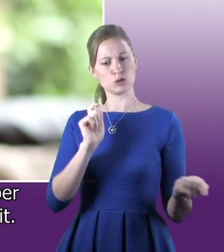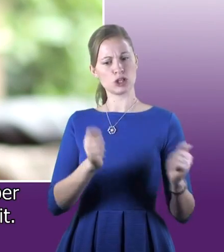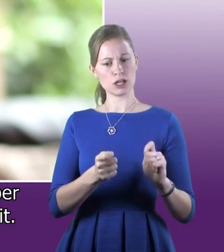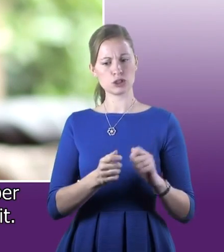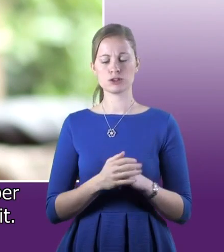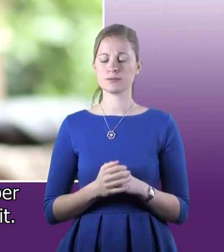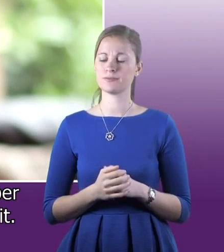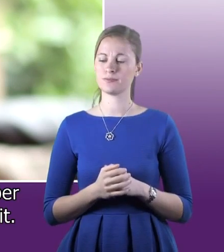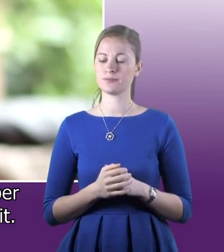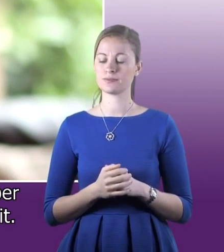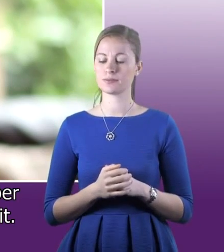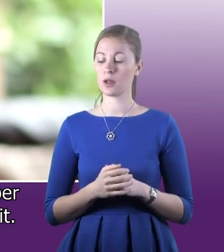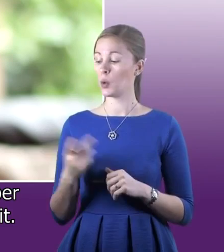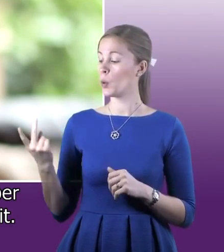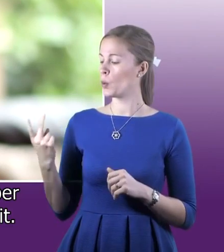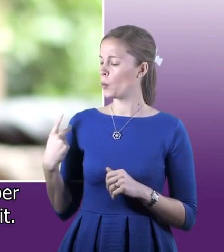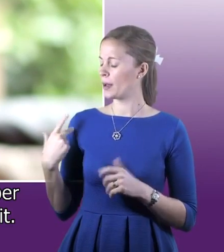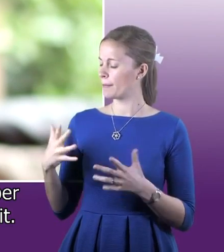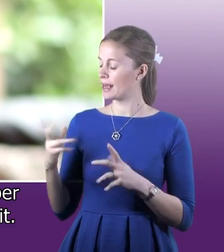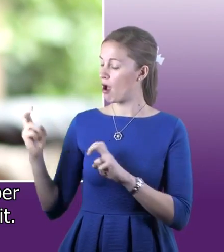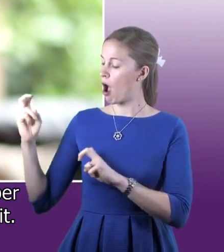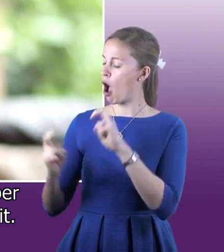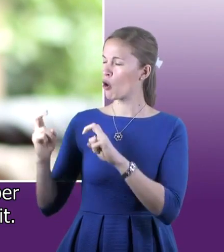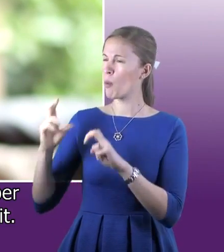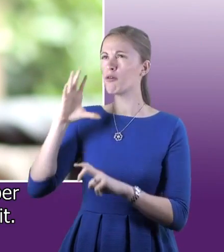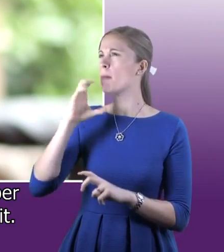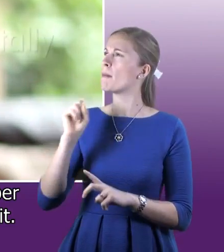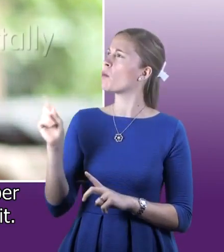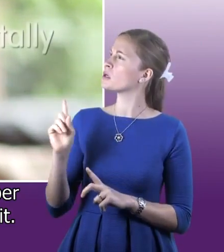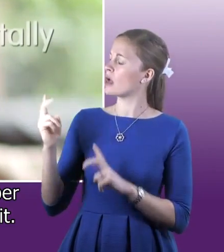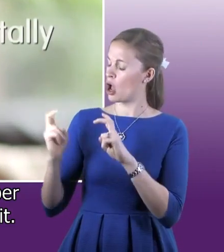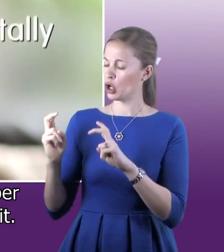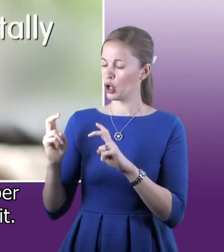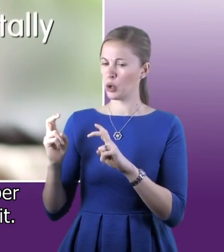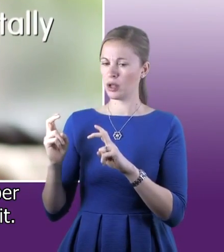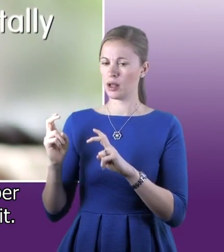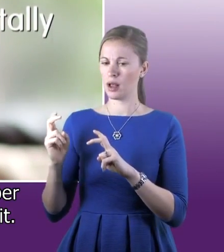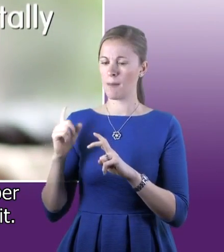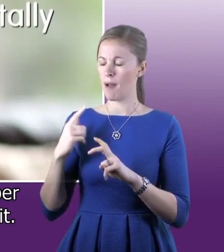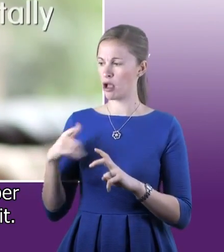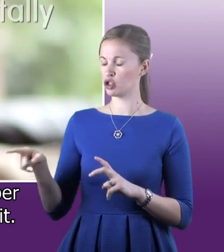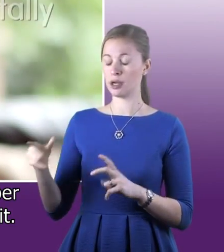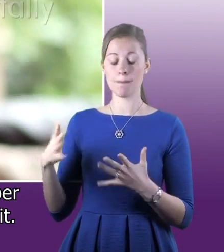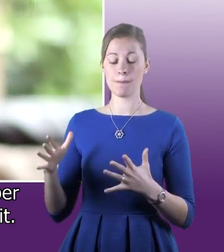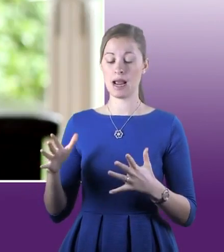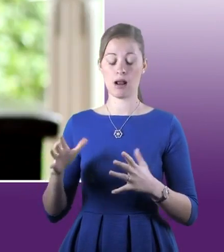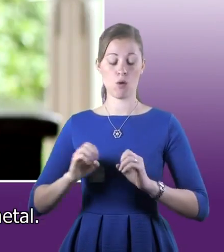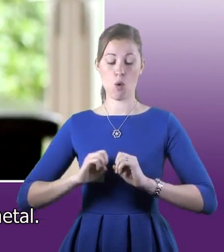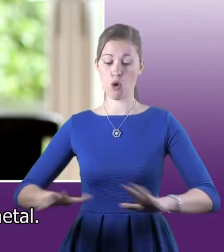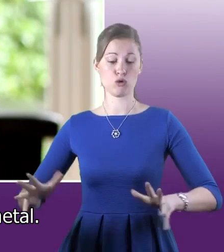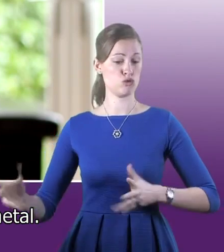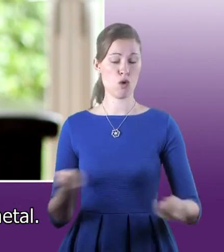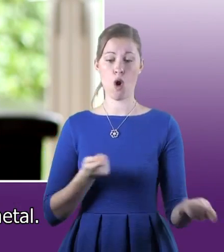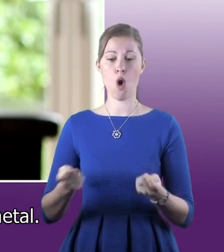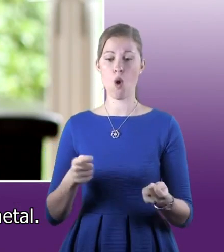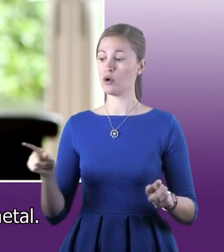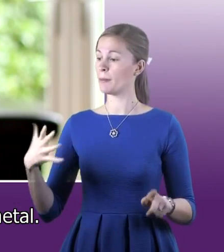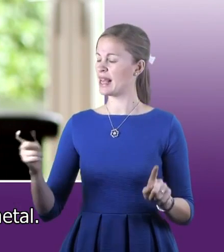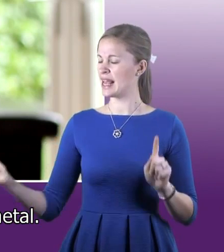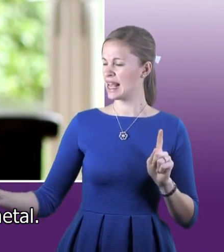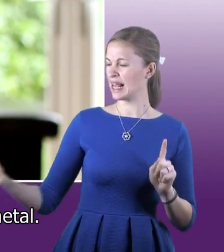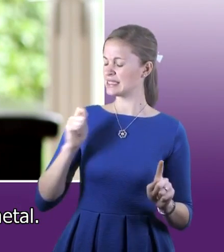having this argument. Can't remember what about, but I could feel she totally lost it. Then she hit me